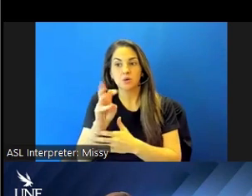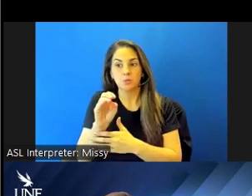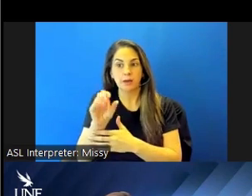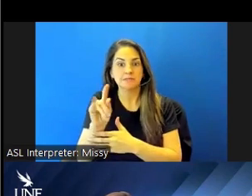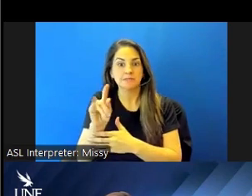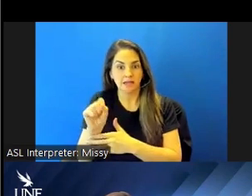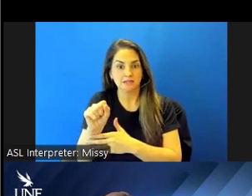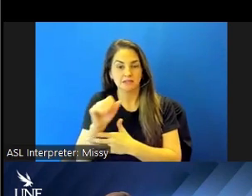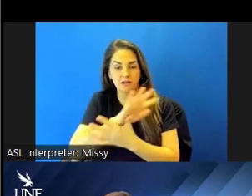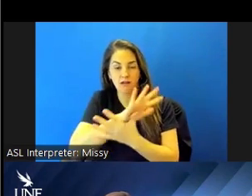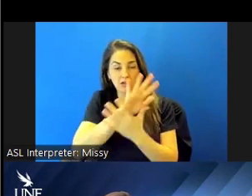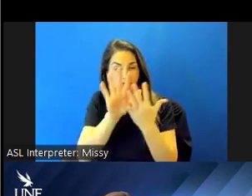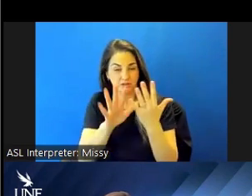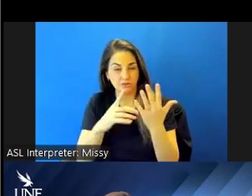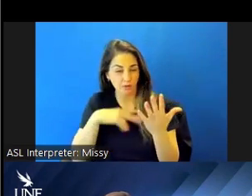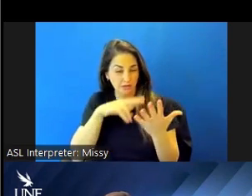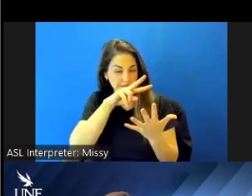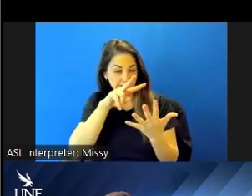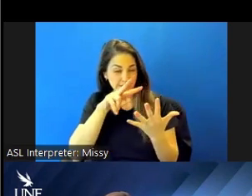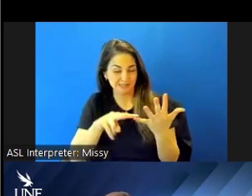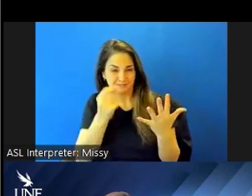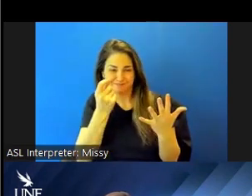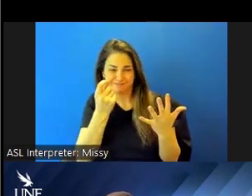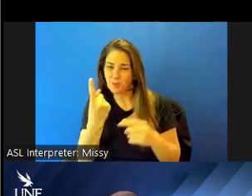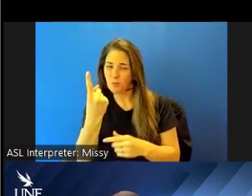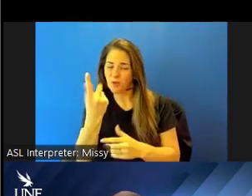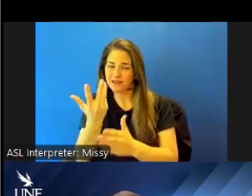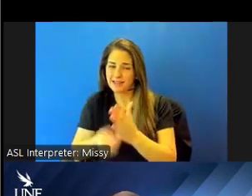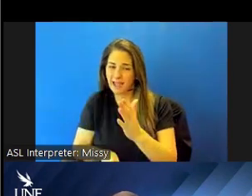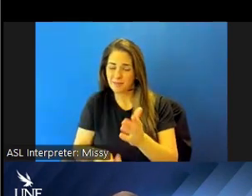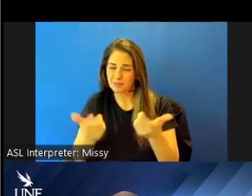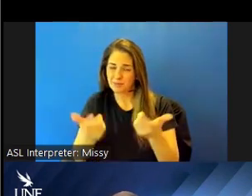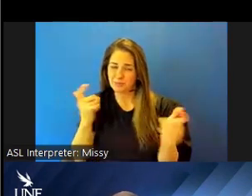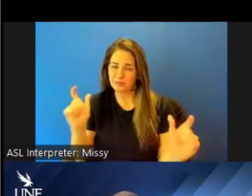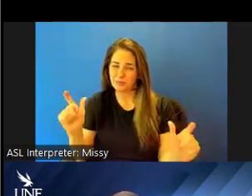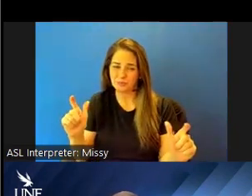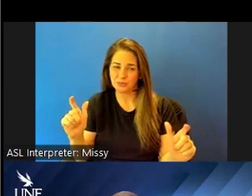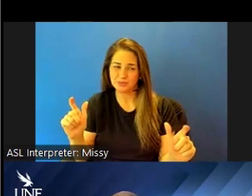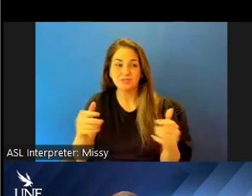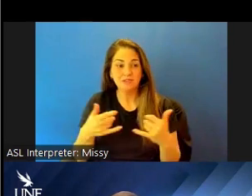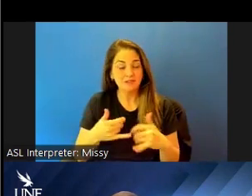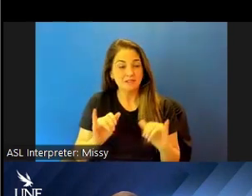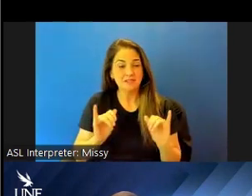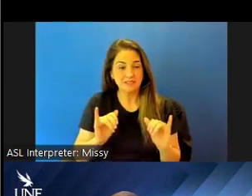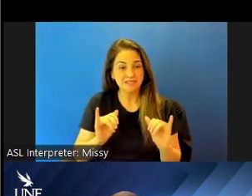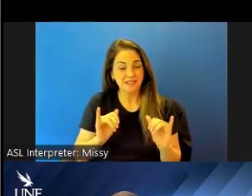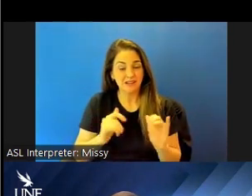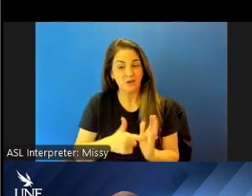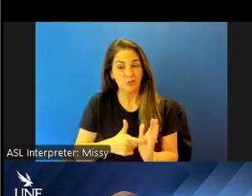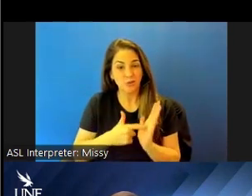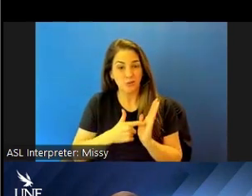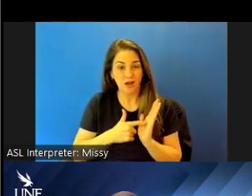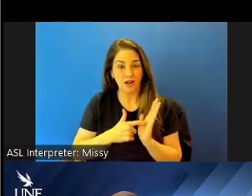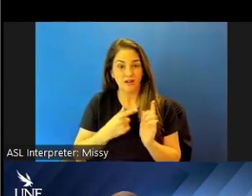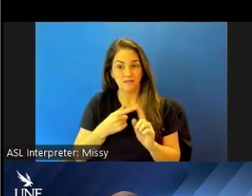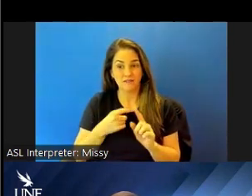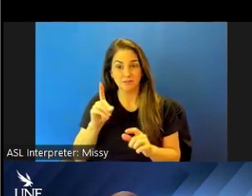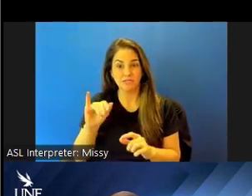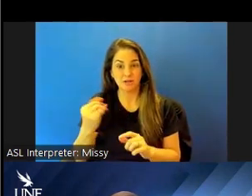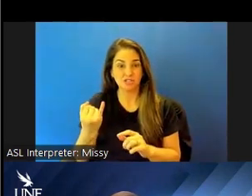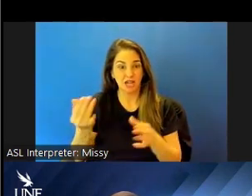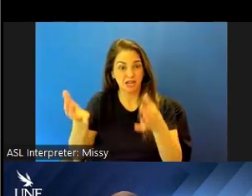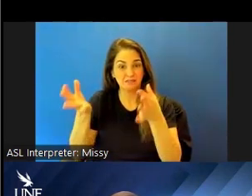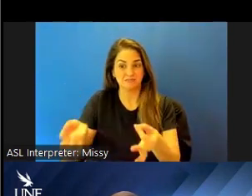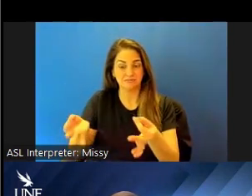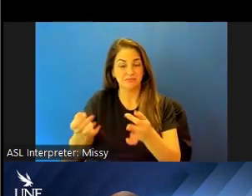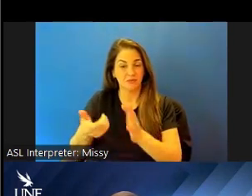websites. There's a huge gap in there that is still covered by the rules and regulations set forth by the Department